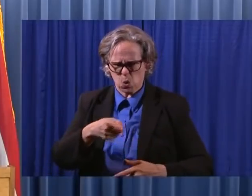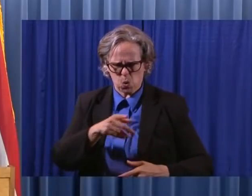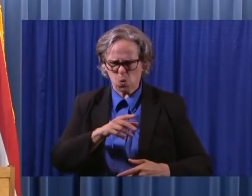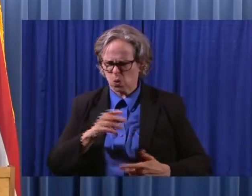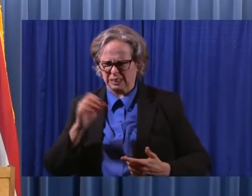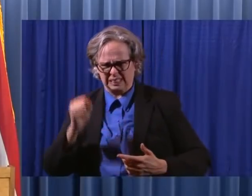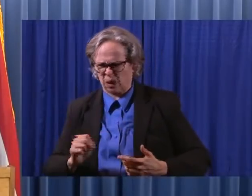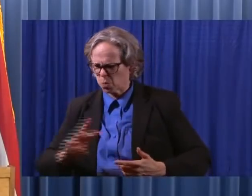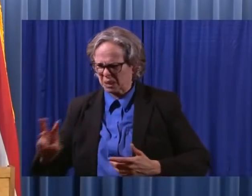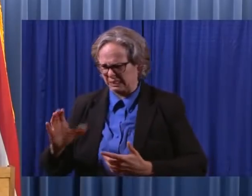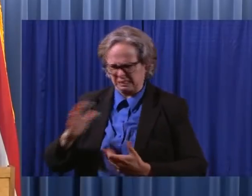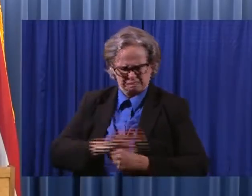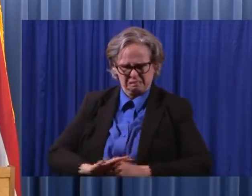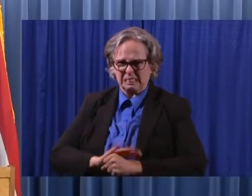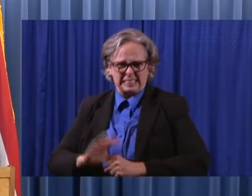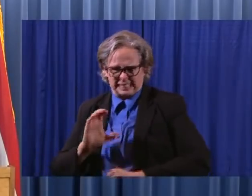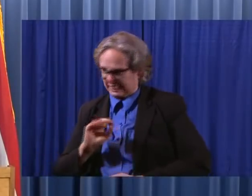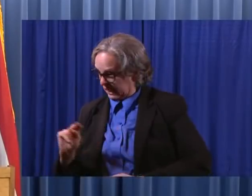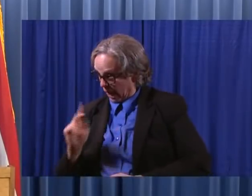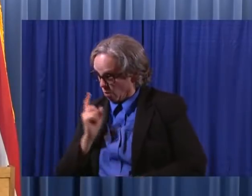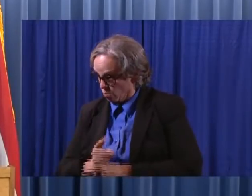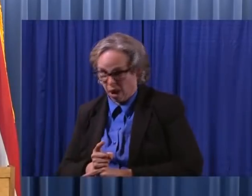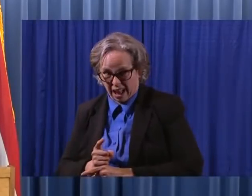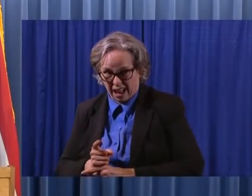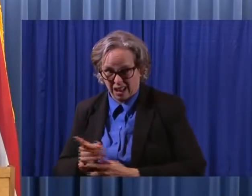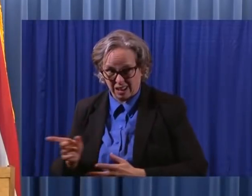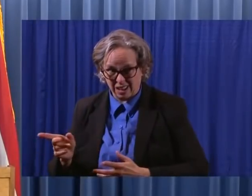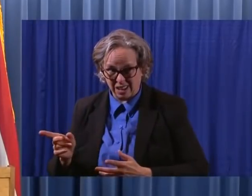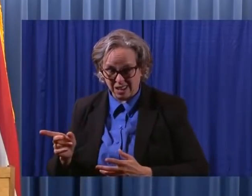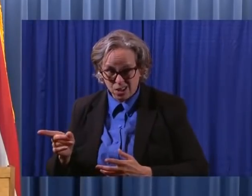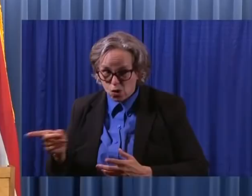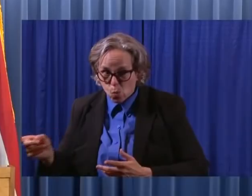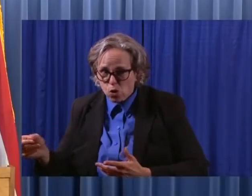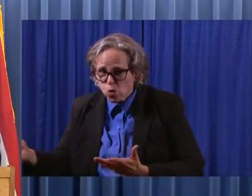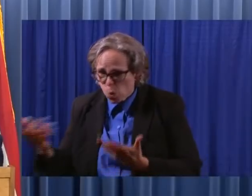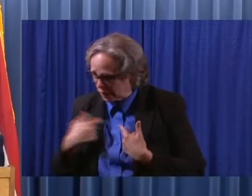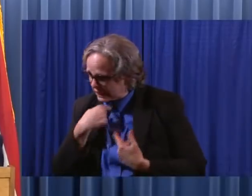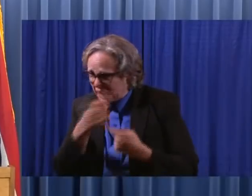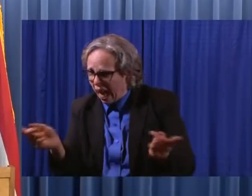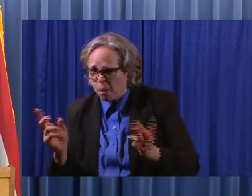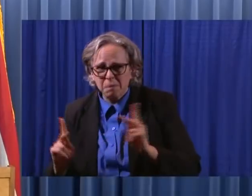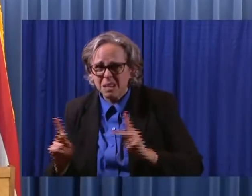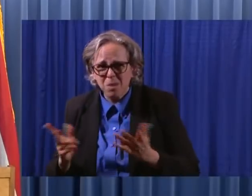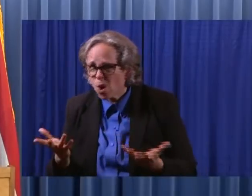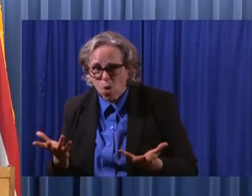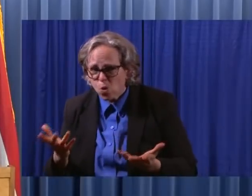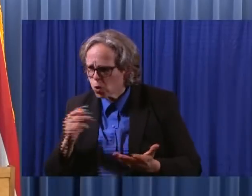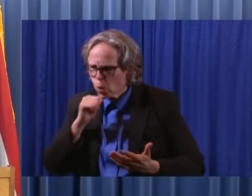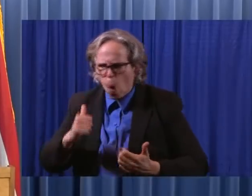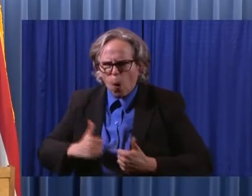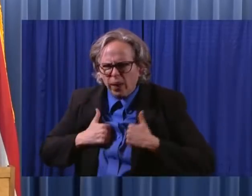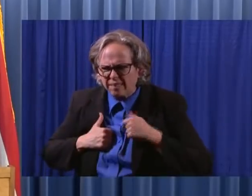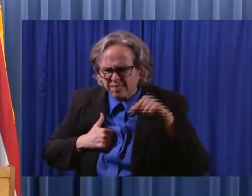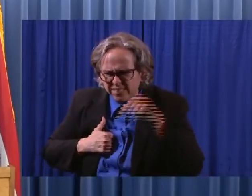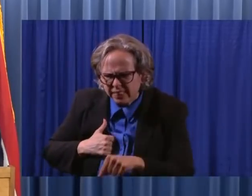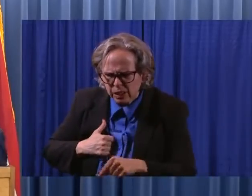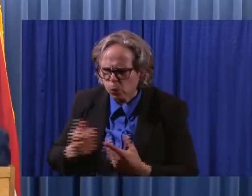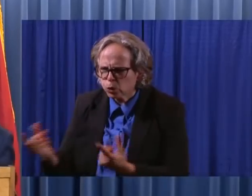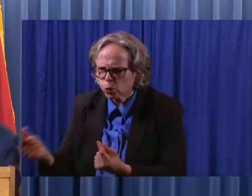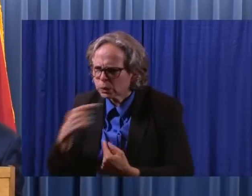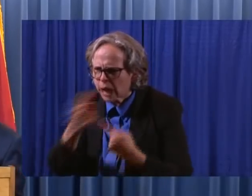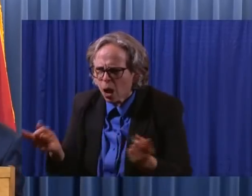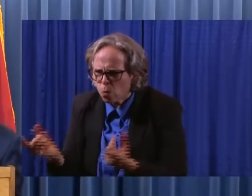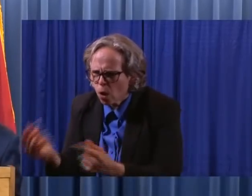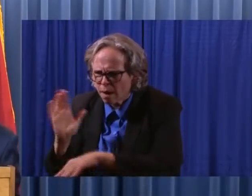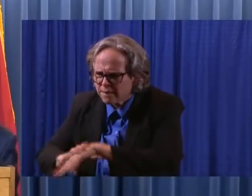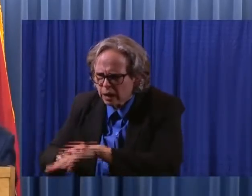Cincinnati, but is there any message for everybody else? You know, I think the message through all of